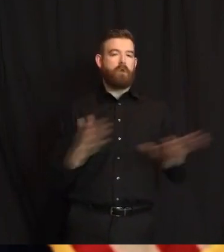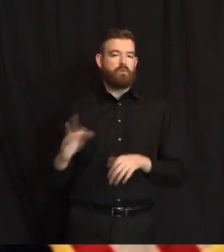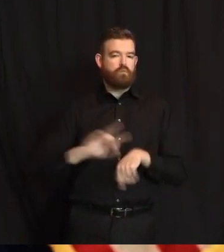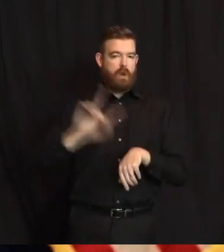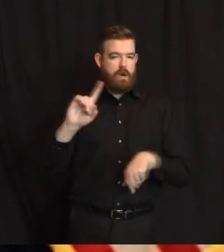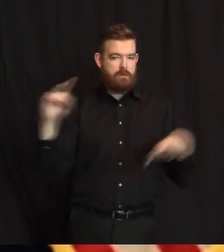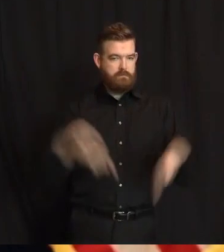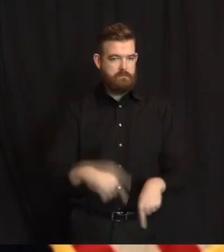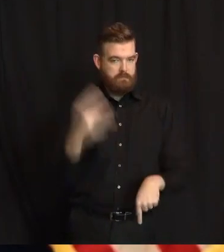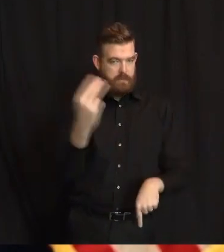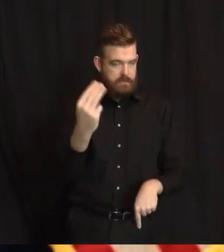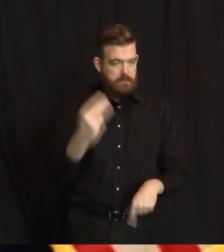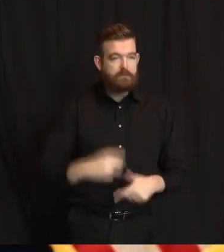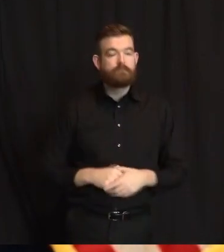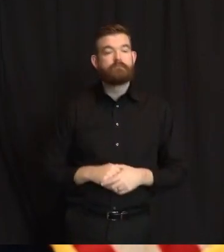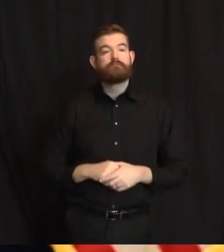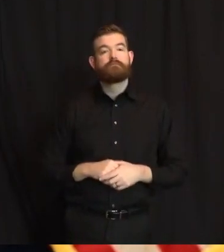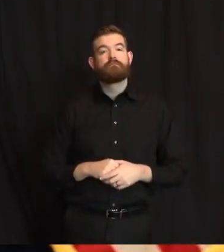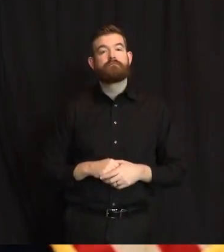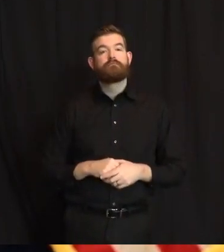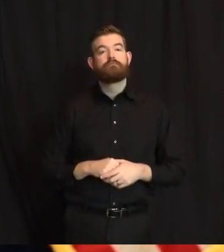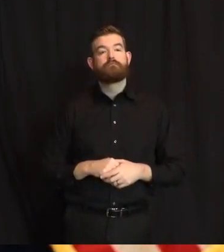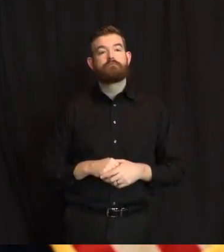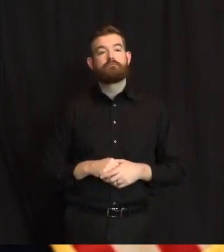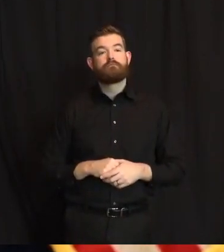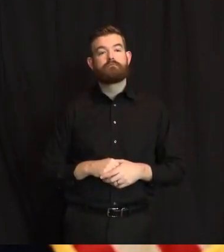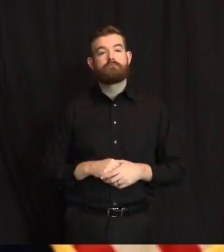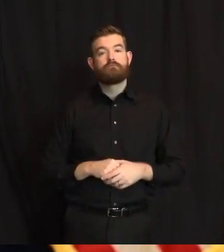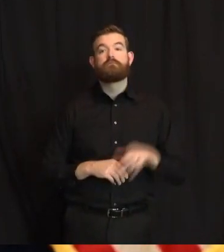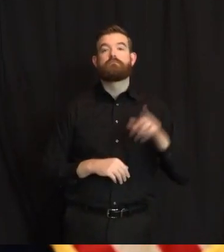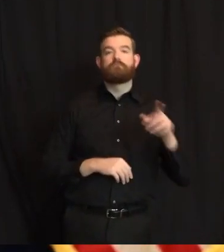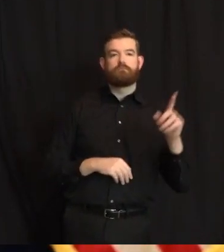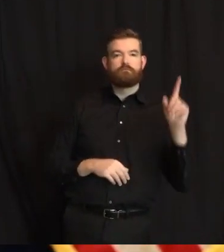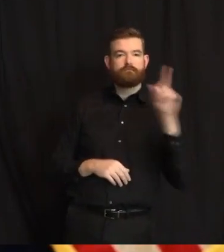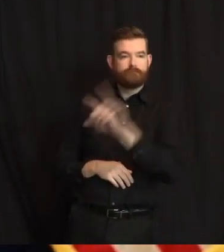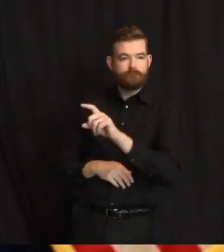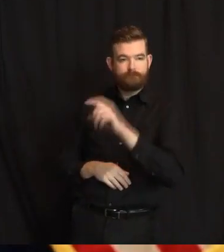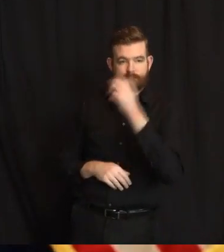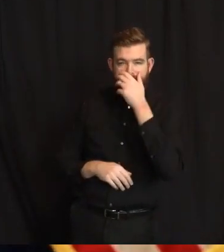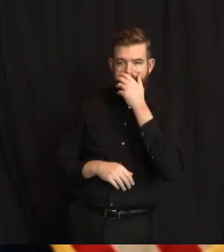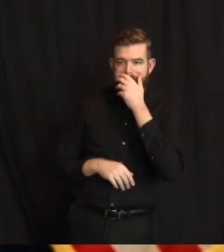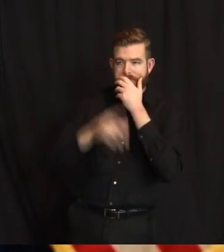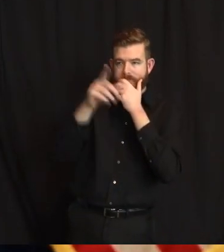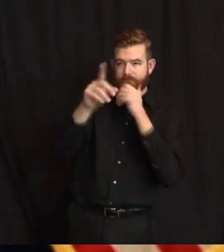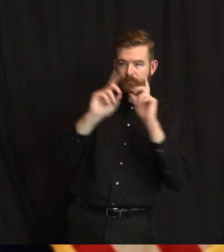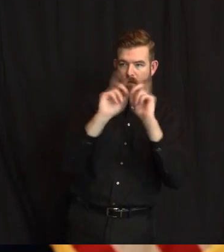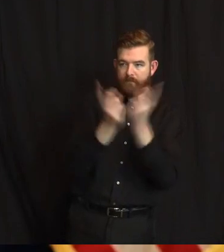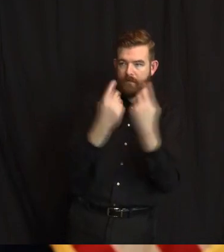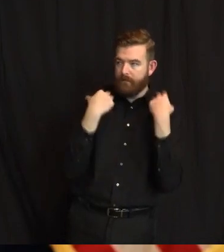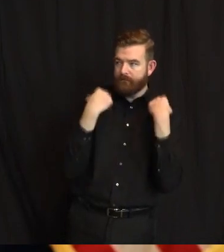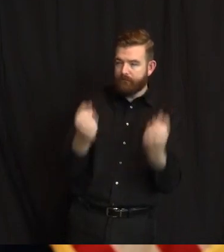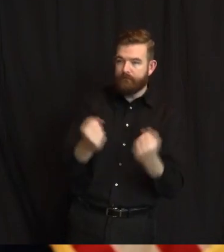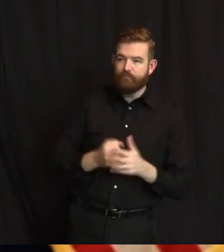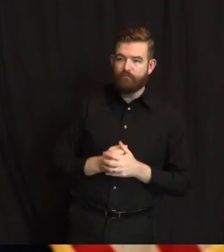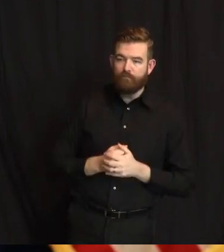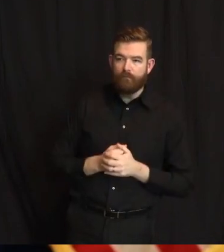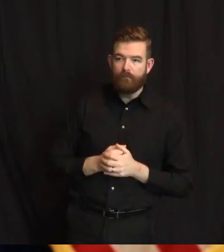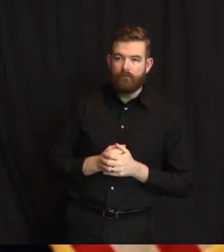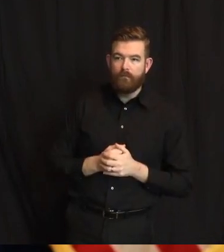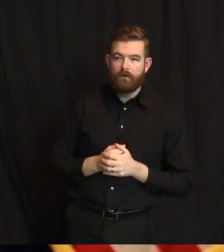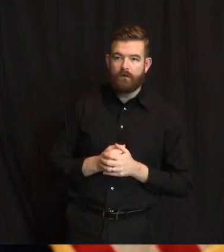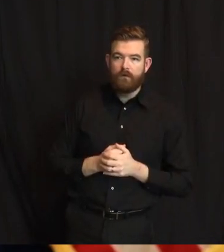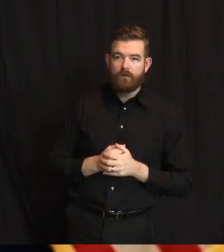For the Commissioner, please, Health Department, several questions One dealing with the plan to